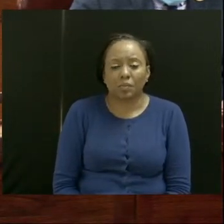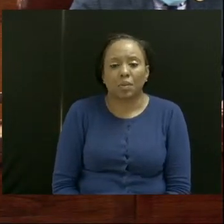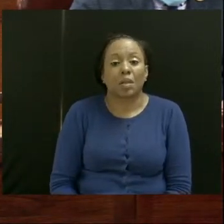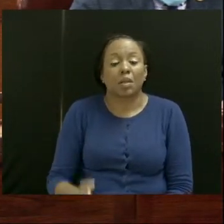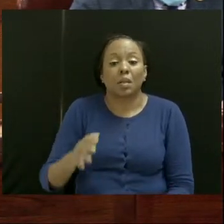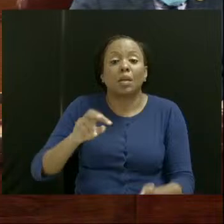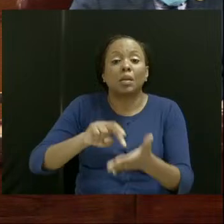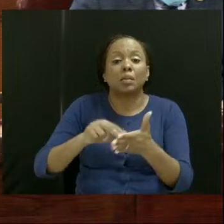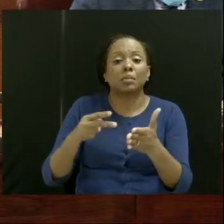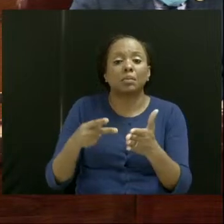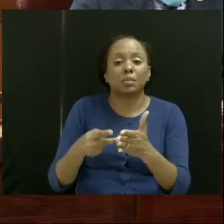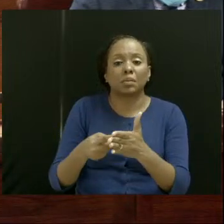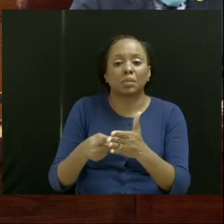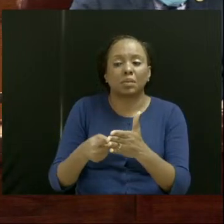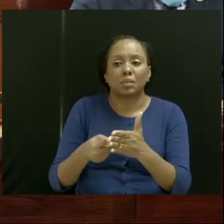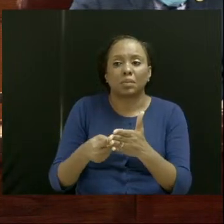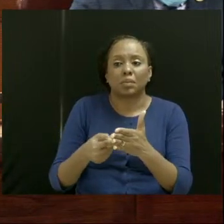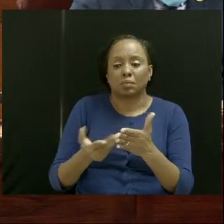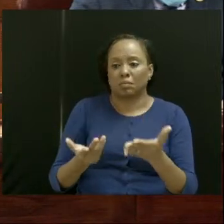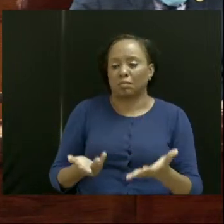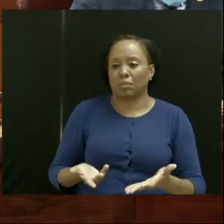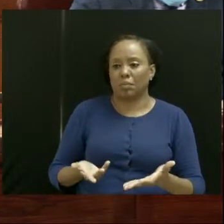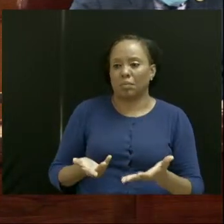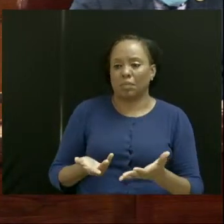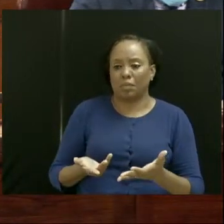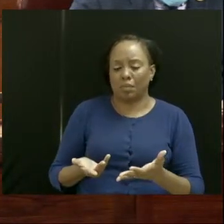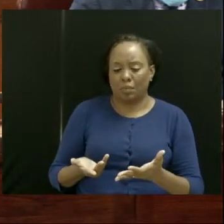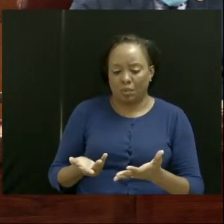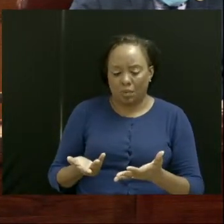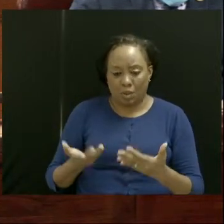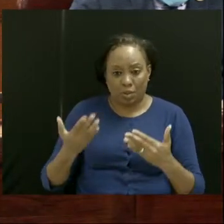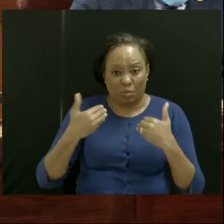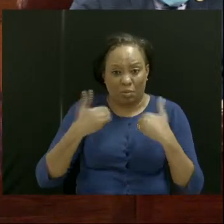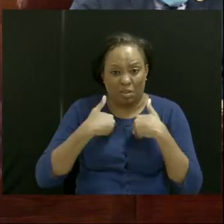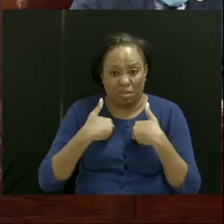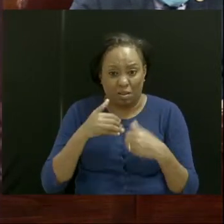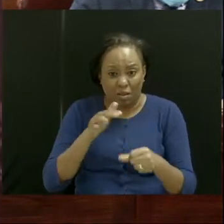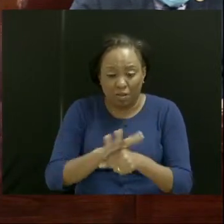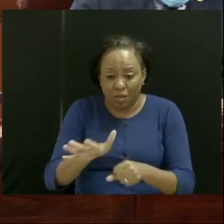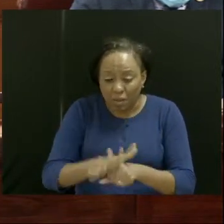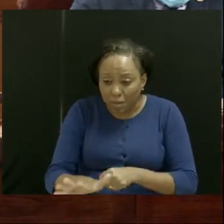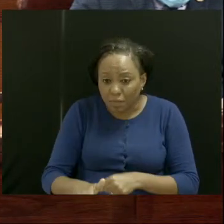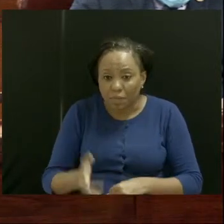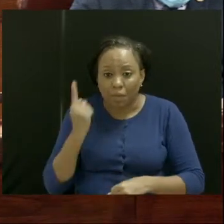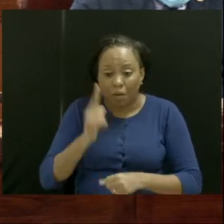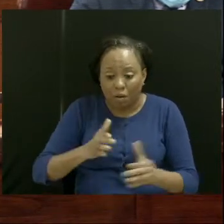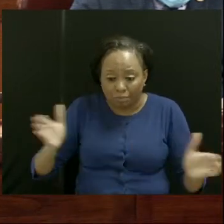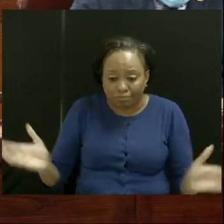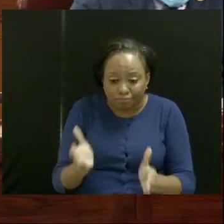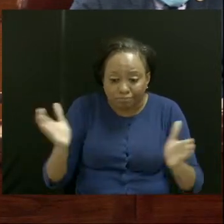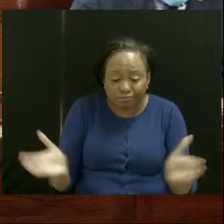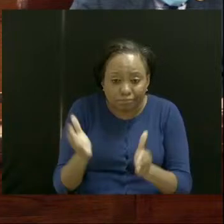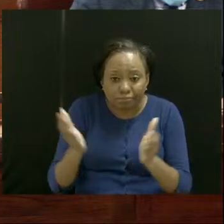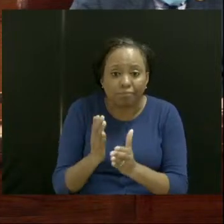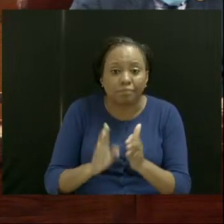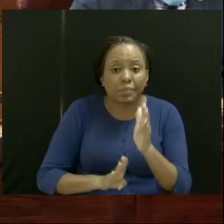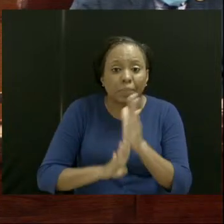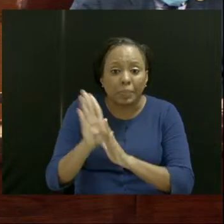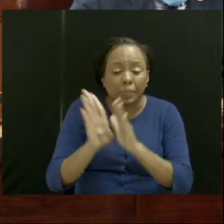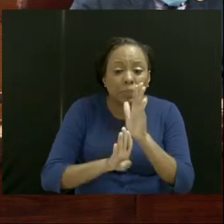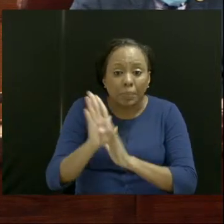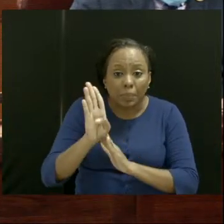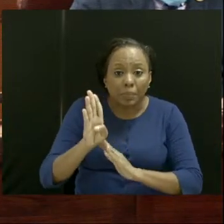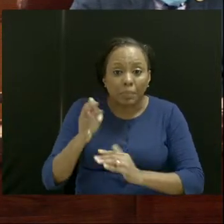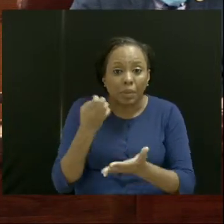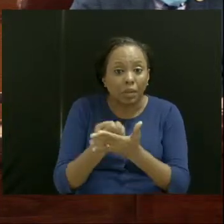to whether or not that is enough. Is it enough to spur growth? Is it enough to spur